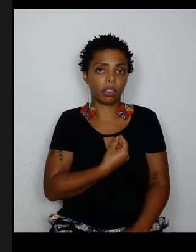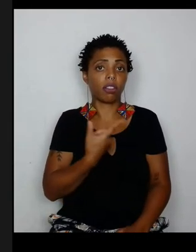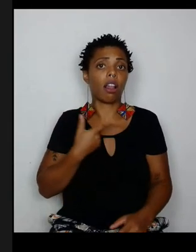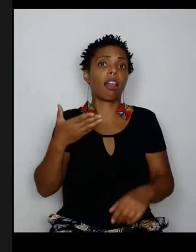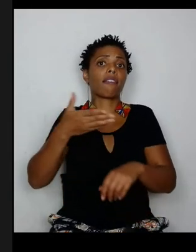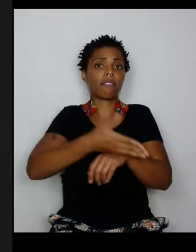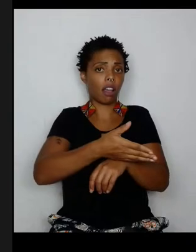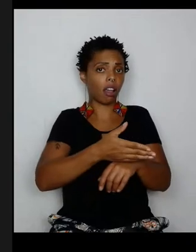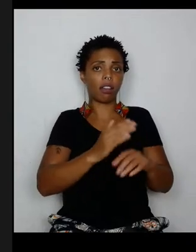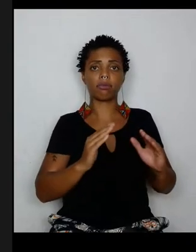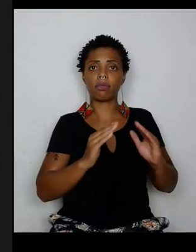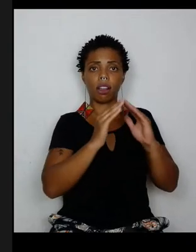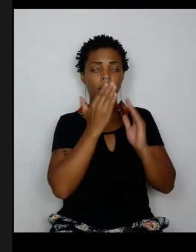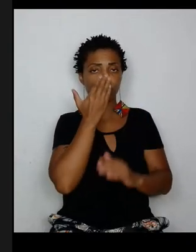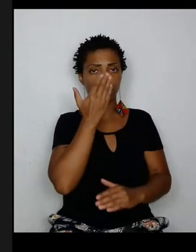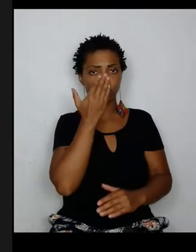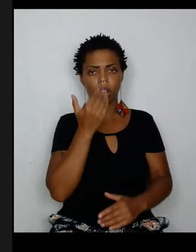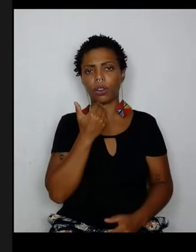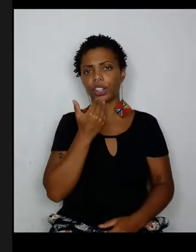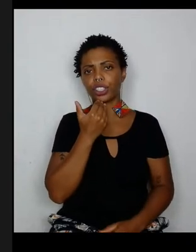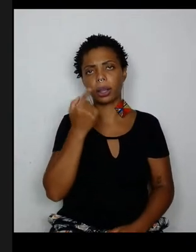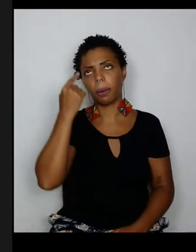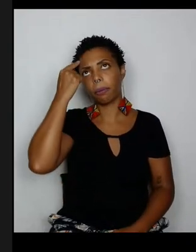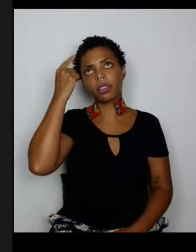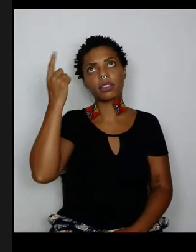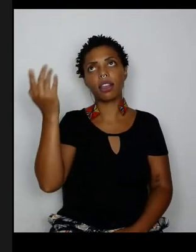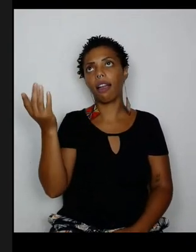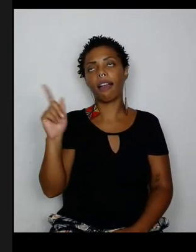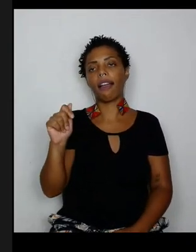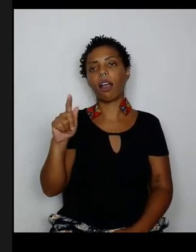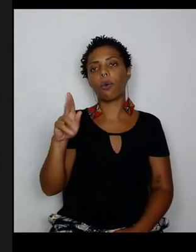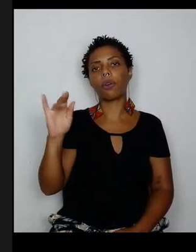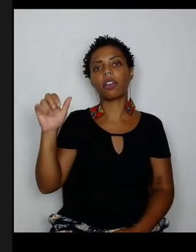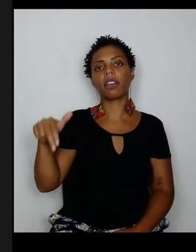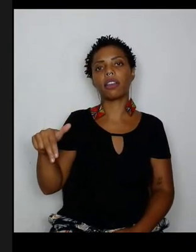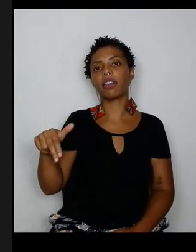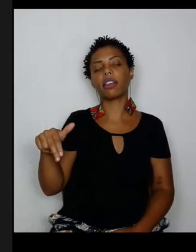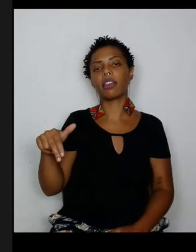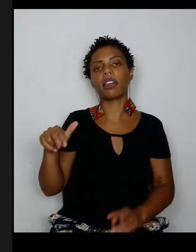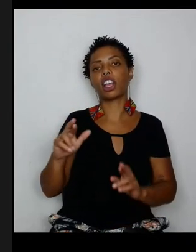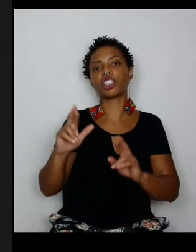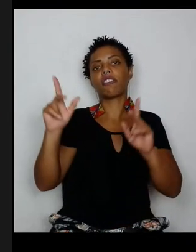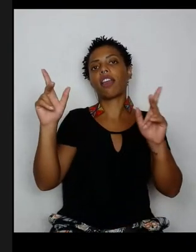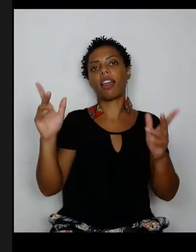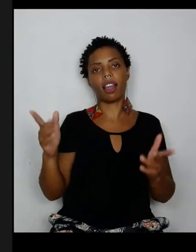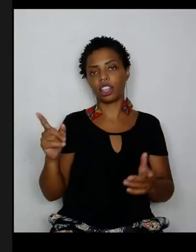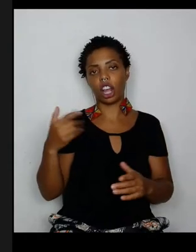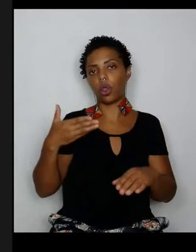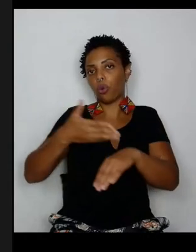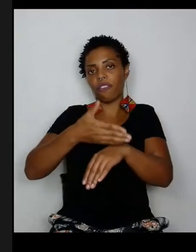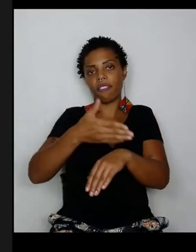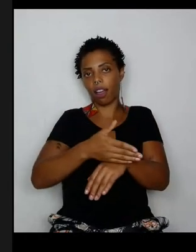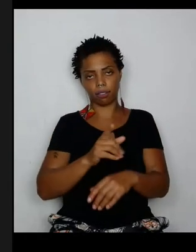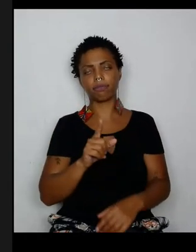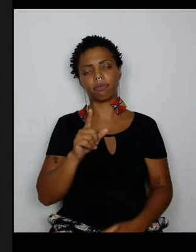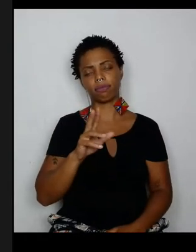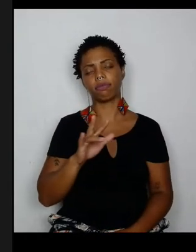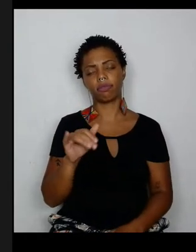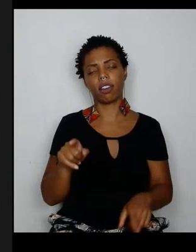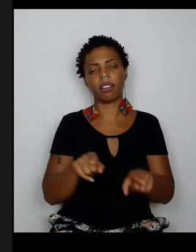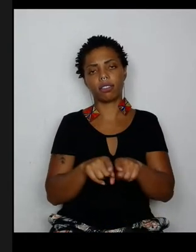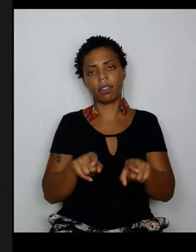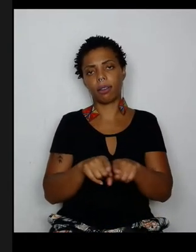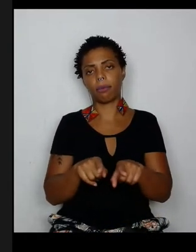gauguin did not equally avail himself of uh you know